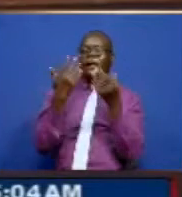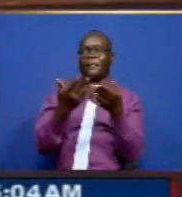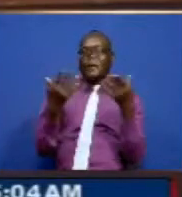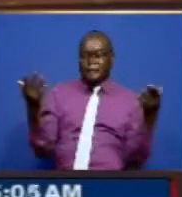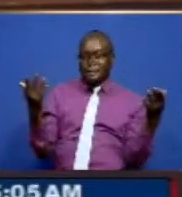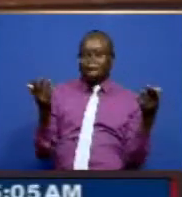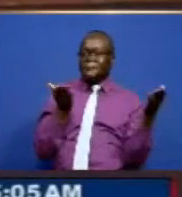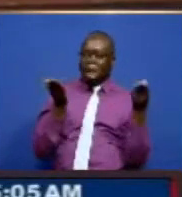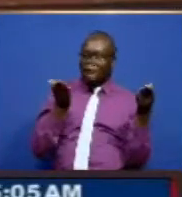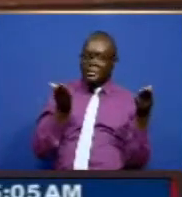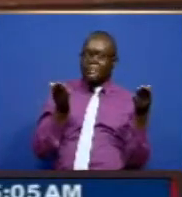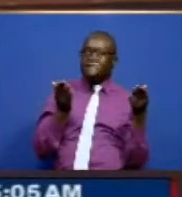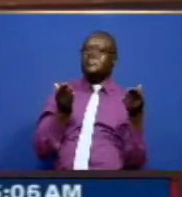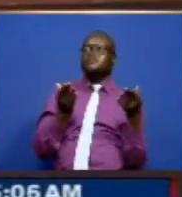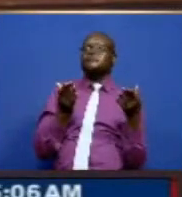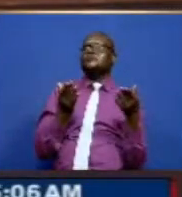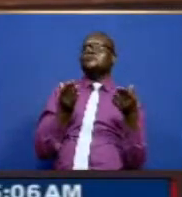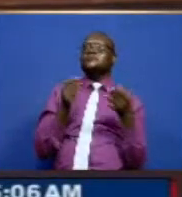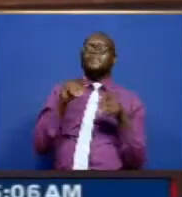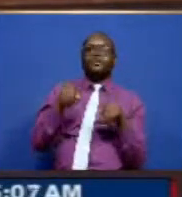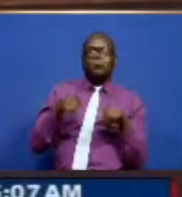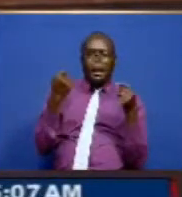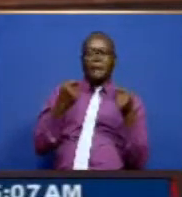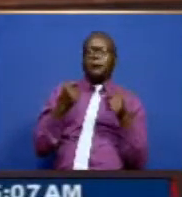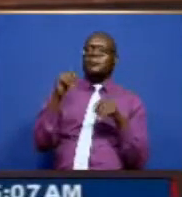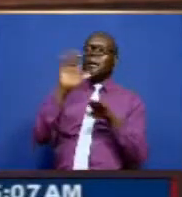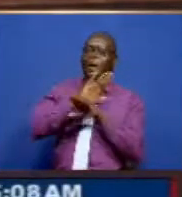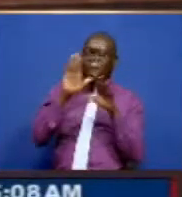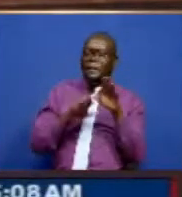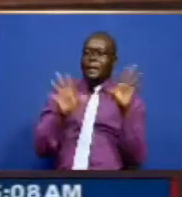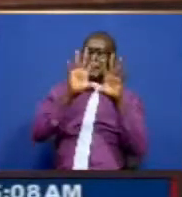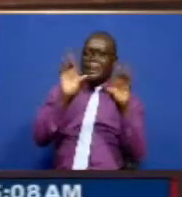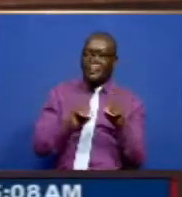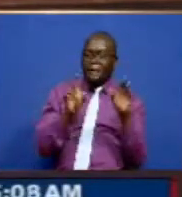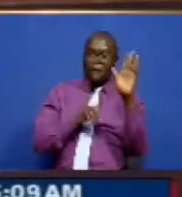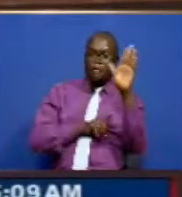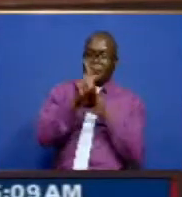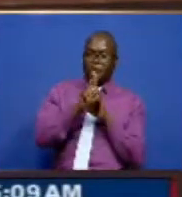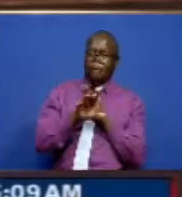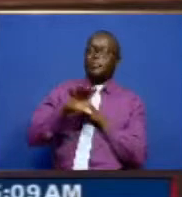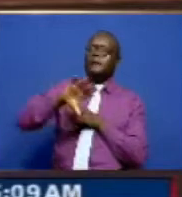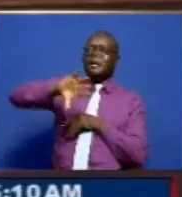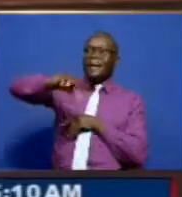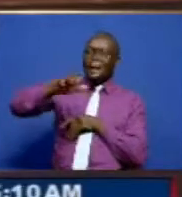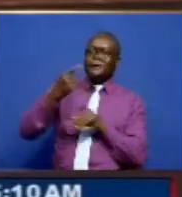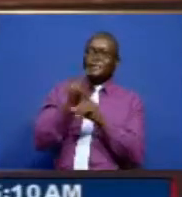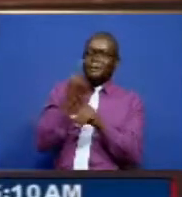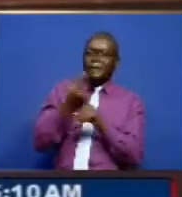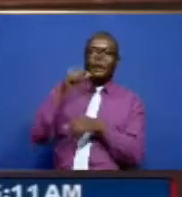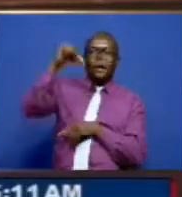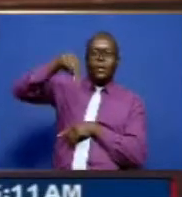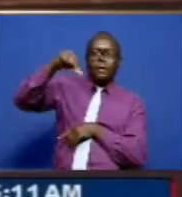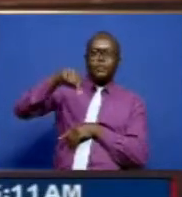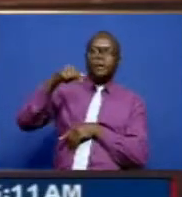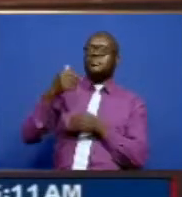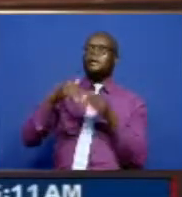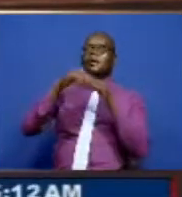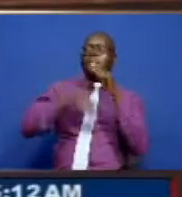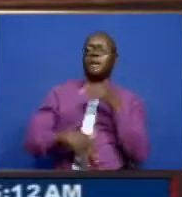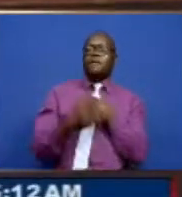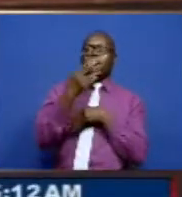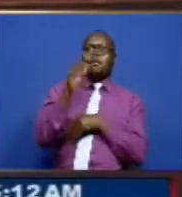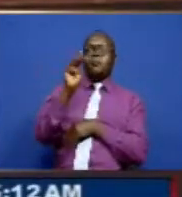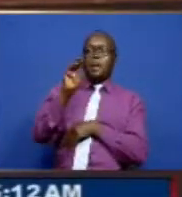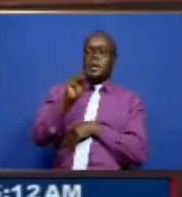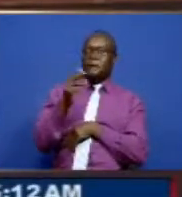services to split and structure the entire development budget of the county into numerous quotations of below 4 million Kenyan